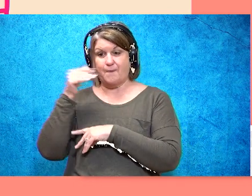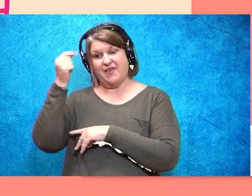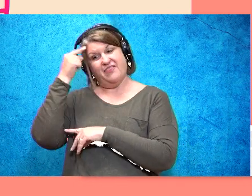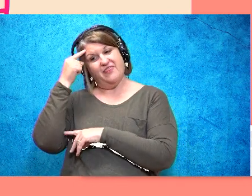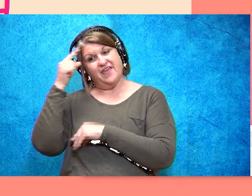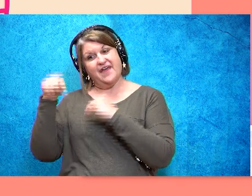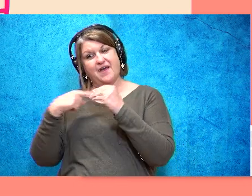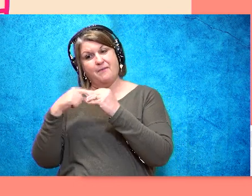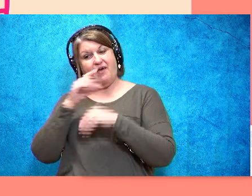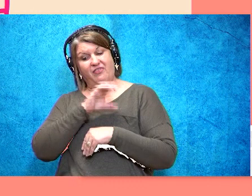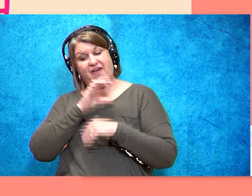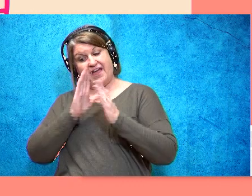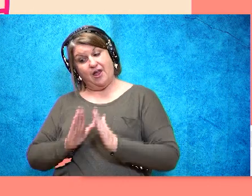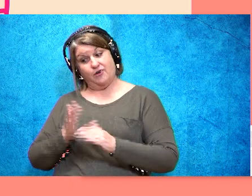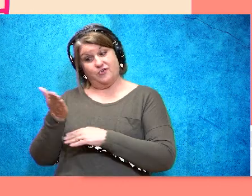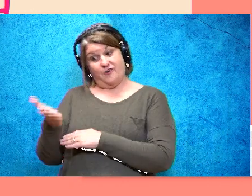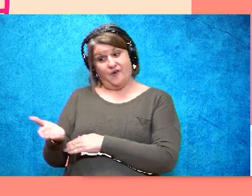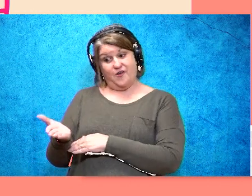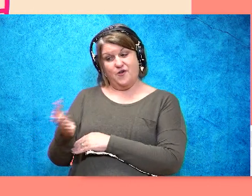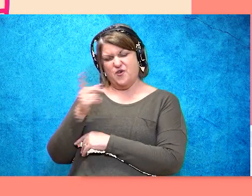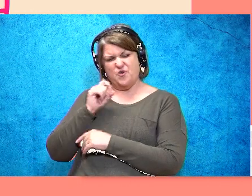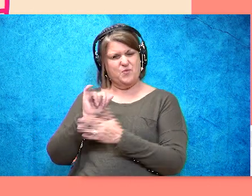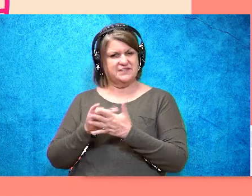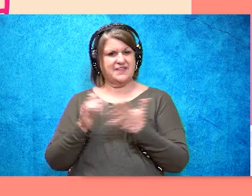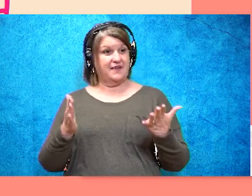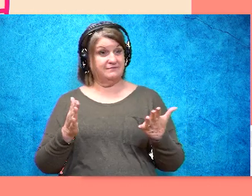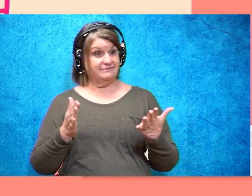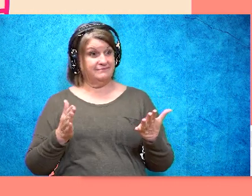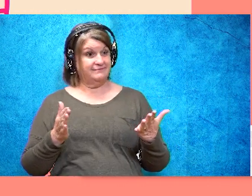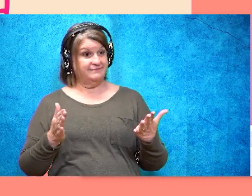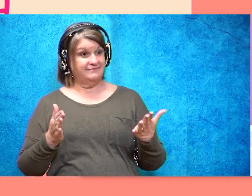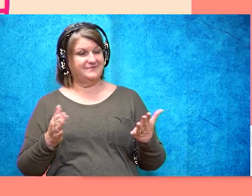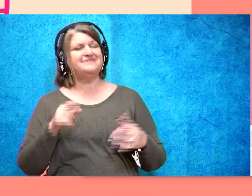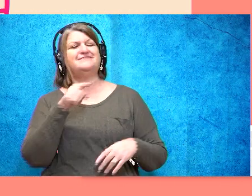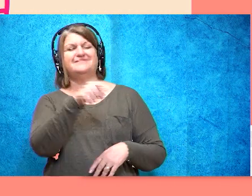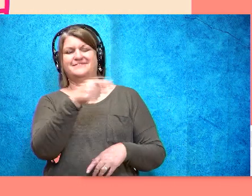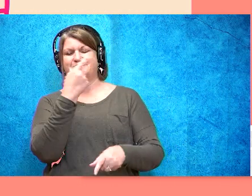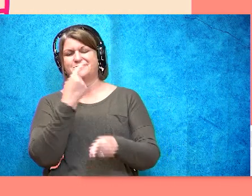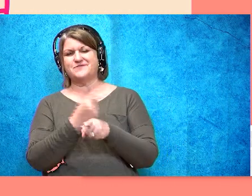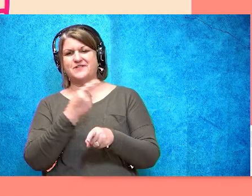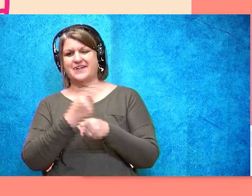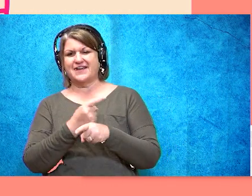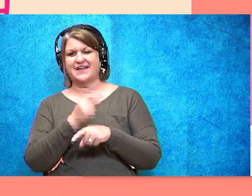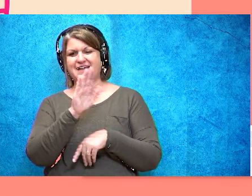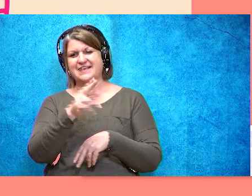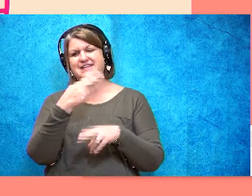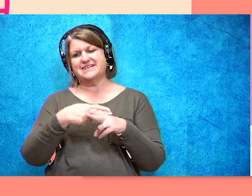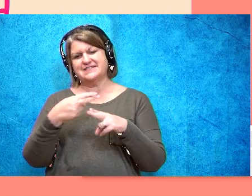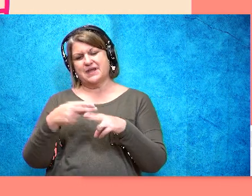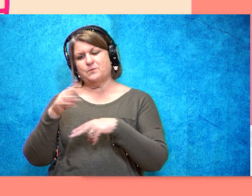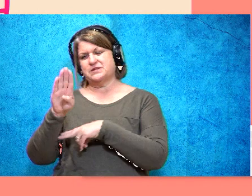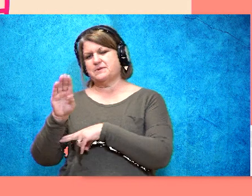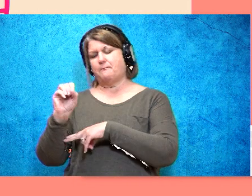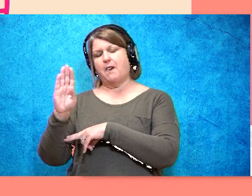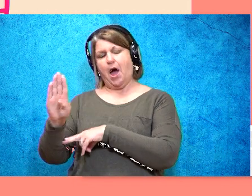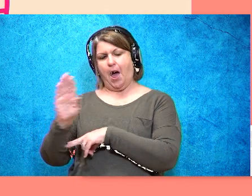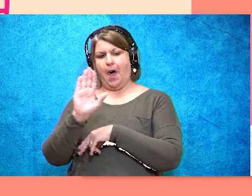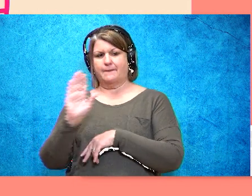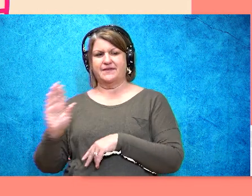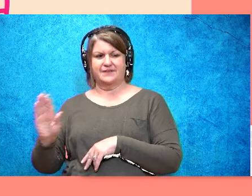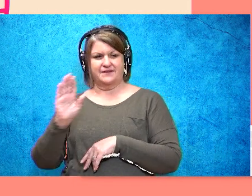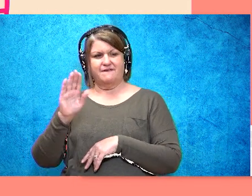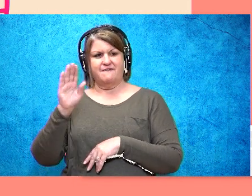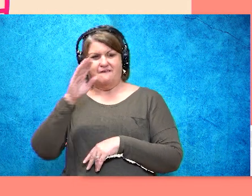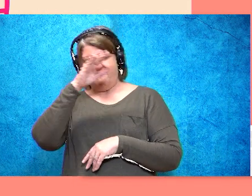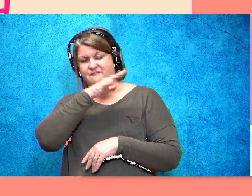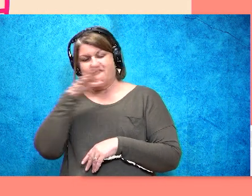that Farmer Brown left in charge. Who was that? You're right. His name was Bob. It was his brother. So who wants